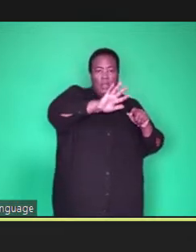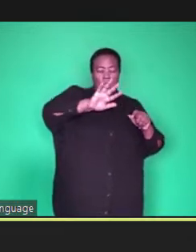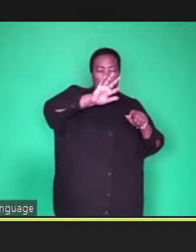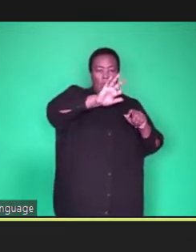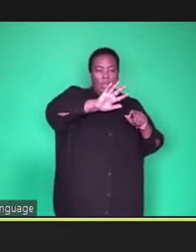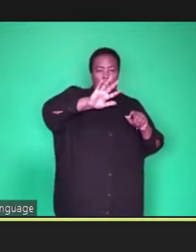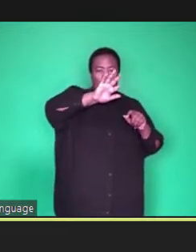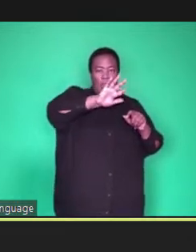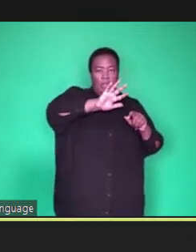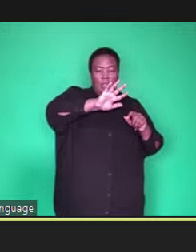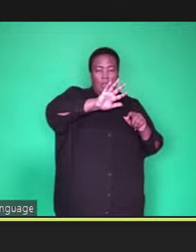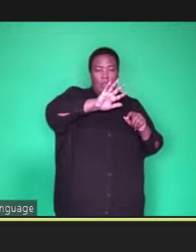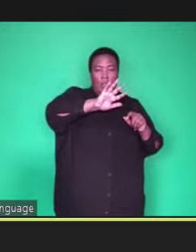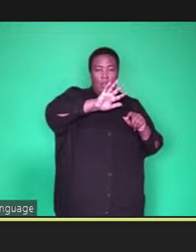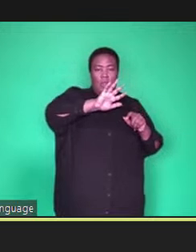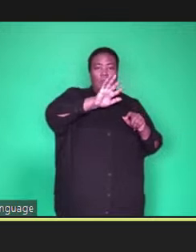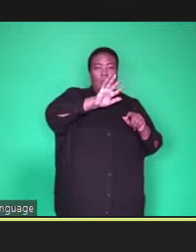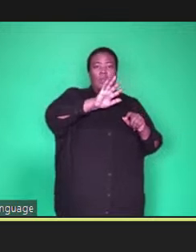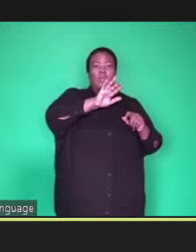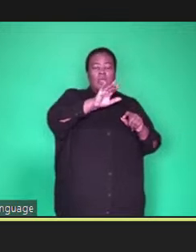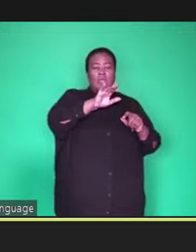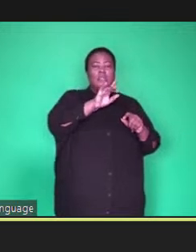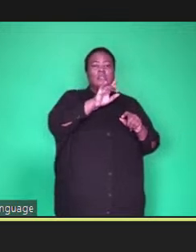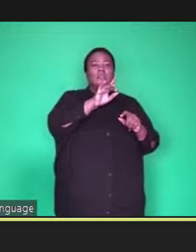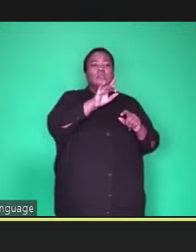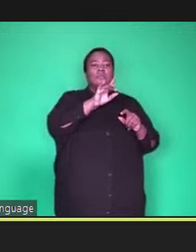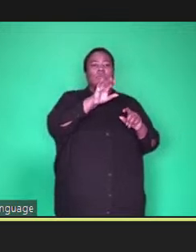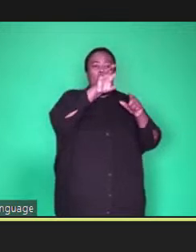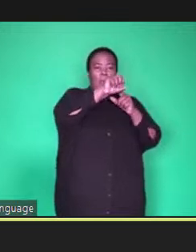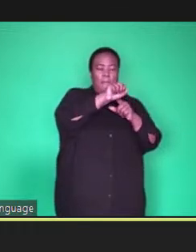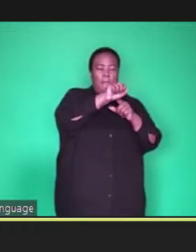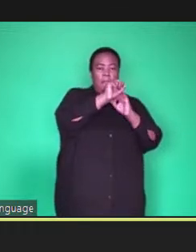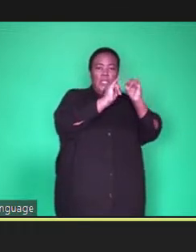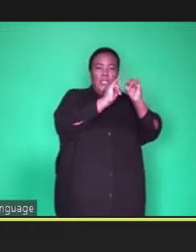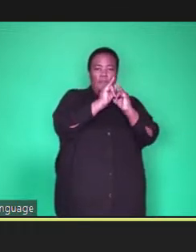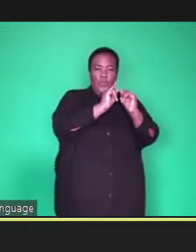and interviewed. And the